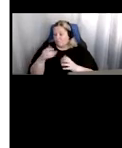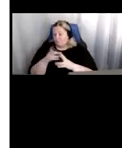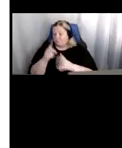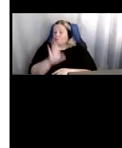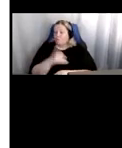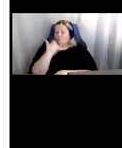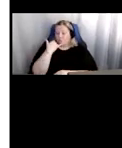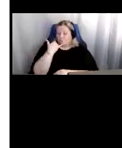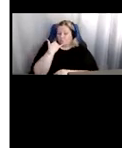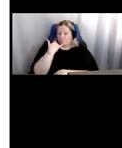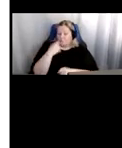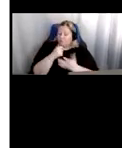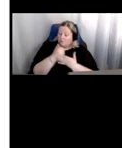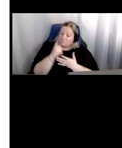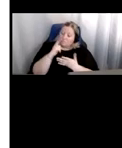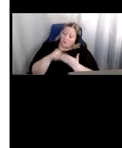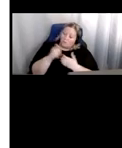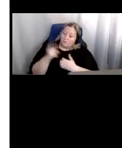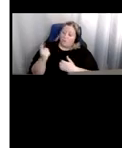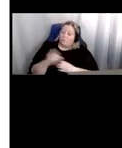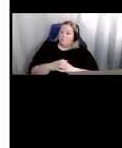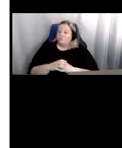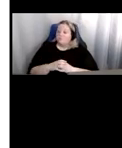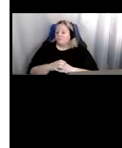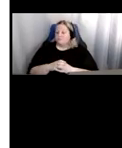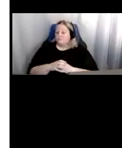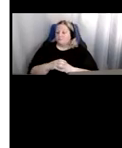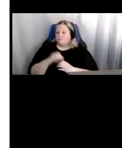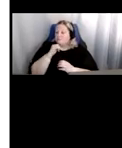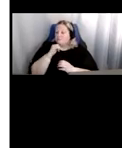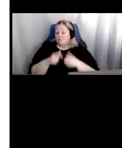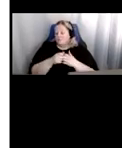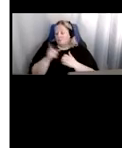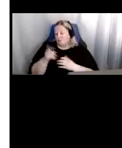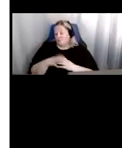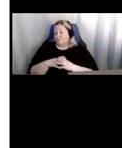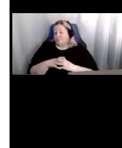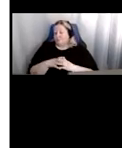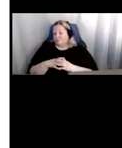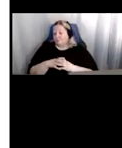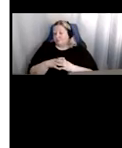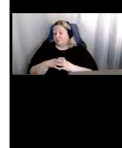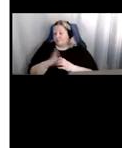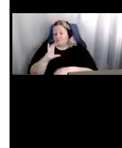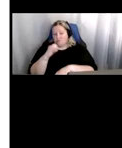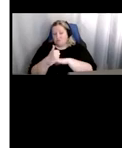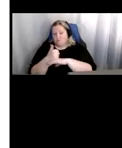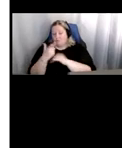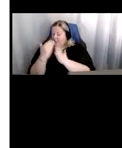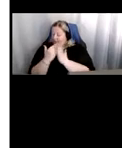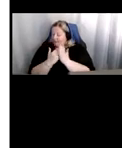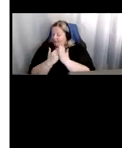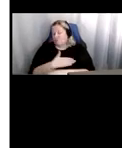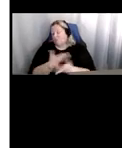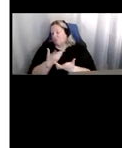So it's a way to help check in on somebody, even if they don't live with you. So, or you can, set up playlists for them or